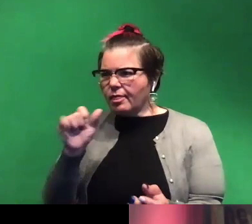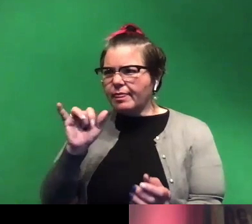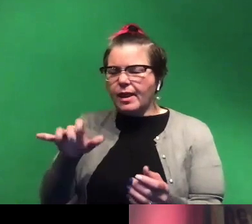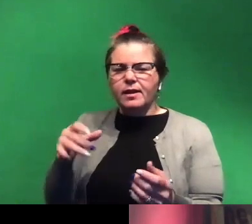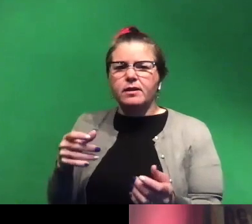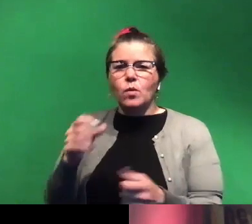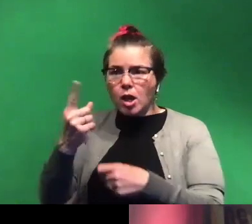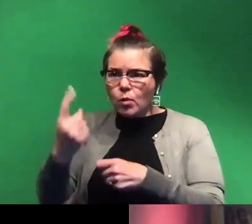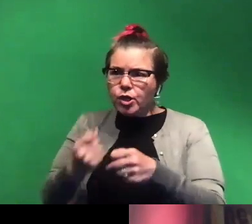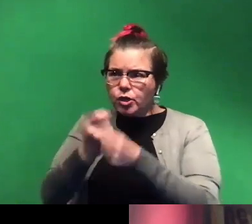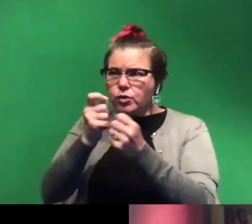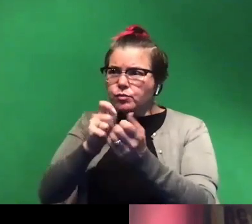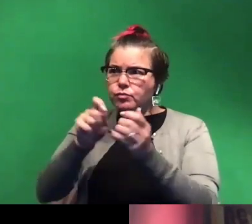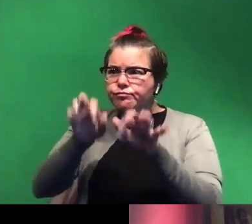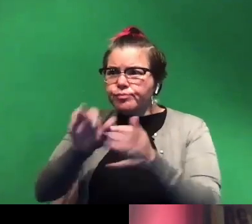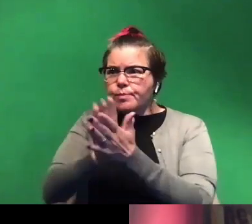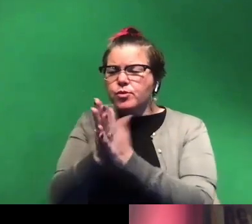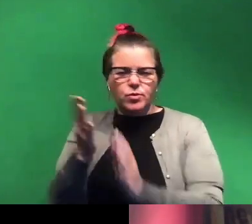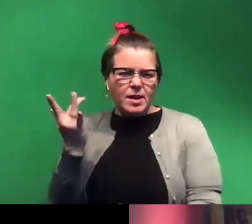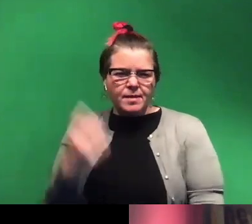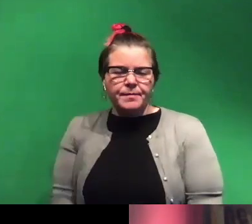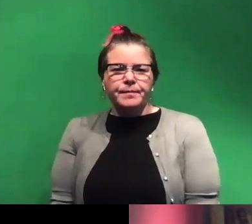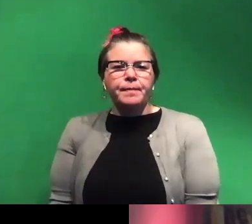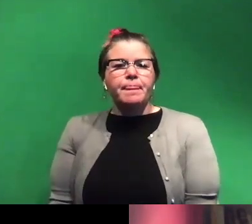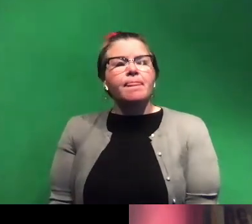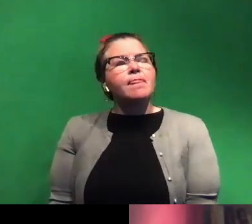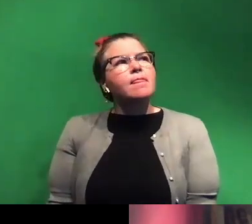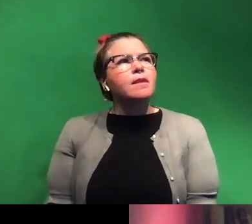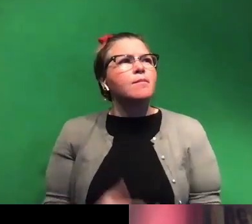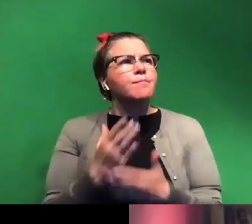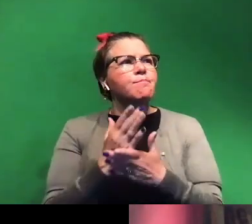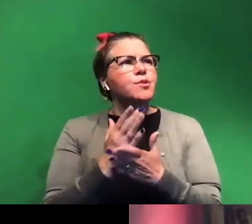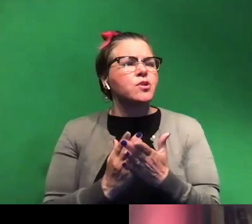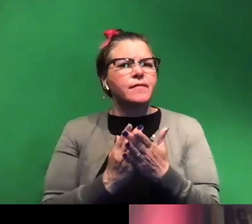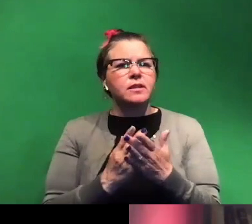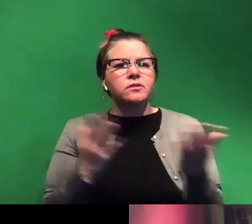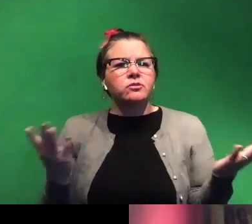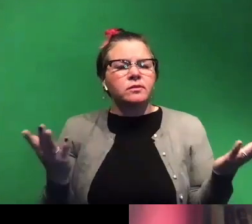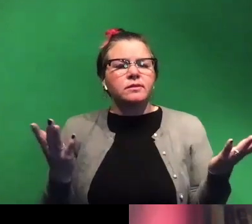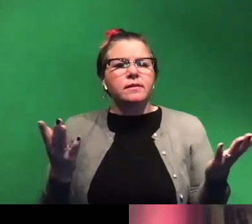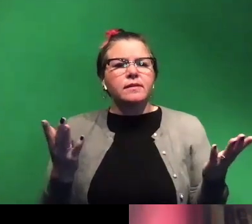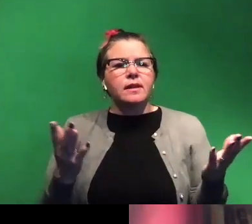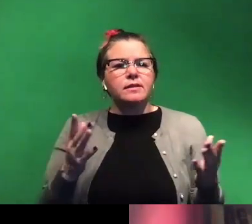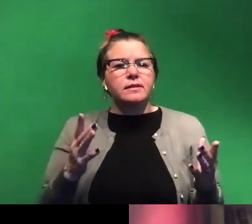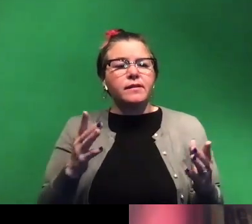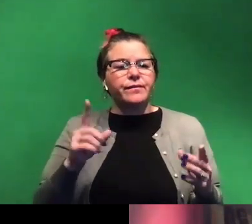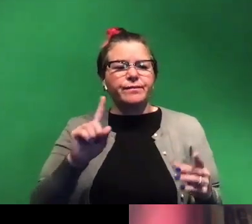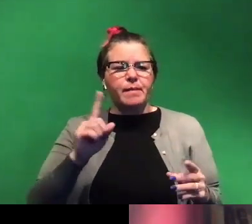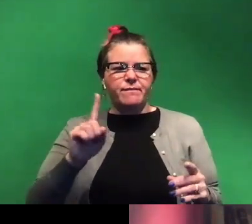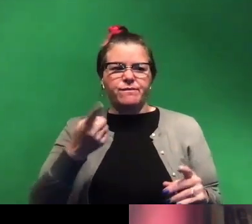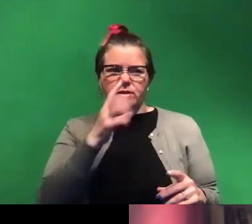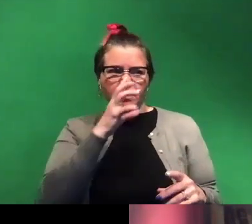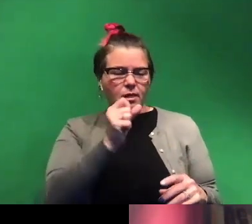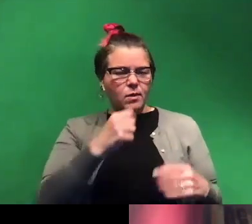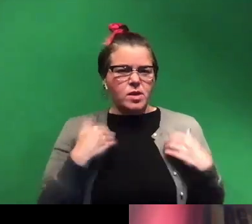a year writing about? Yeah. I think part of it's just, that's the science that first attracted me when I was young,